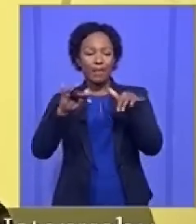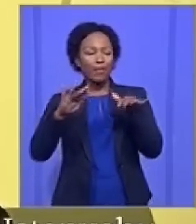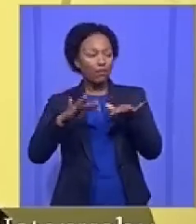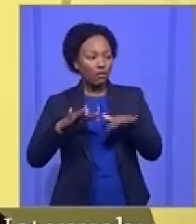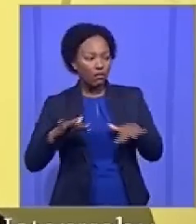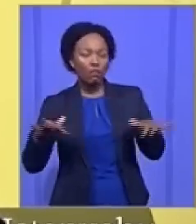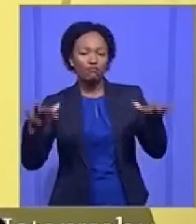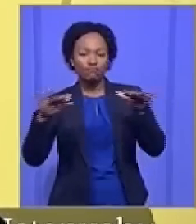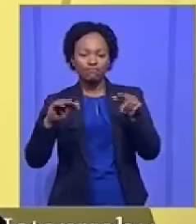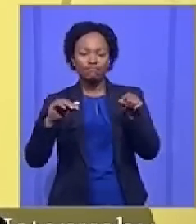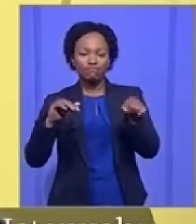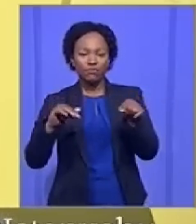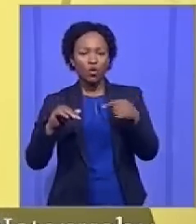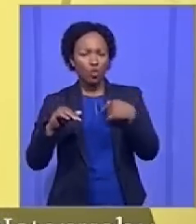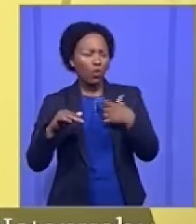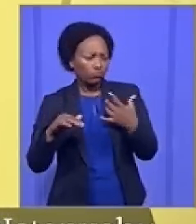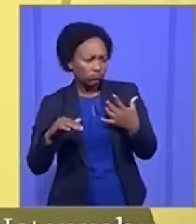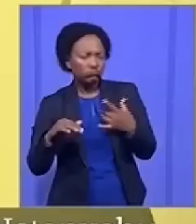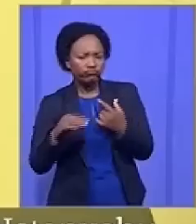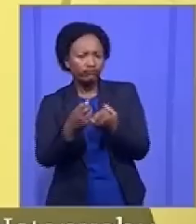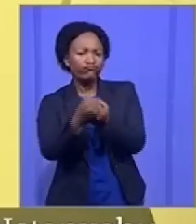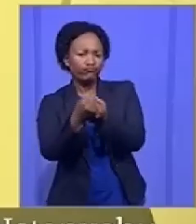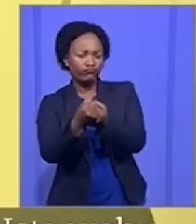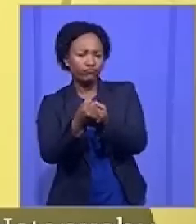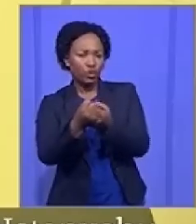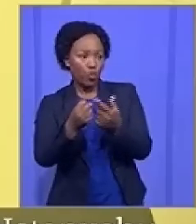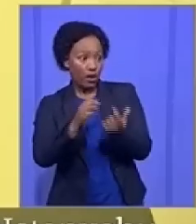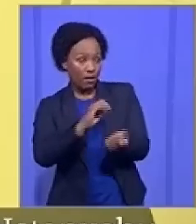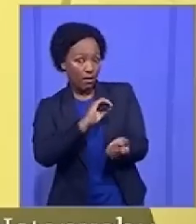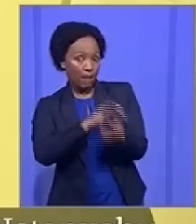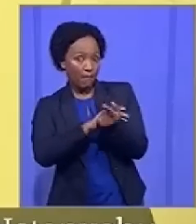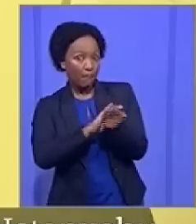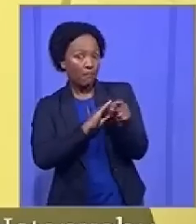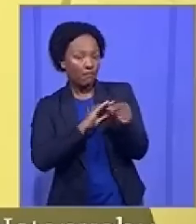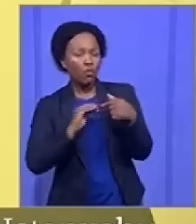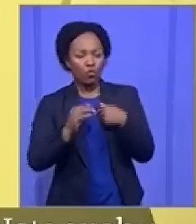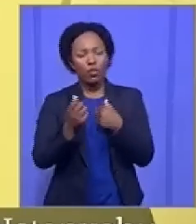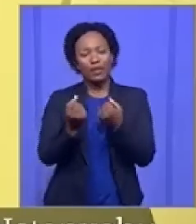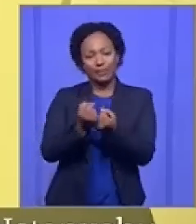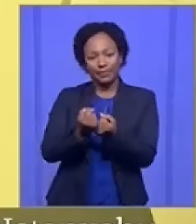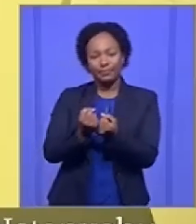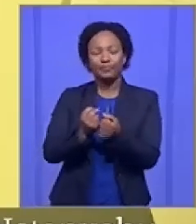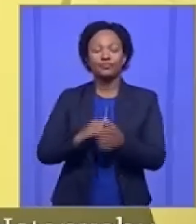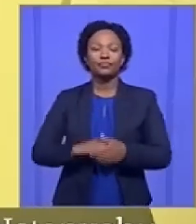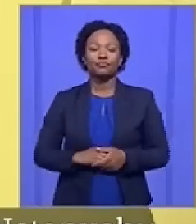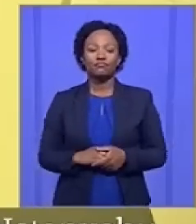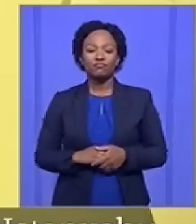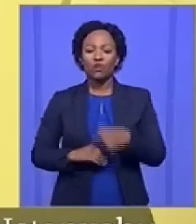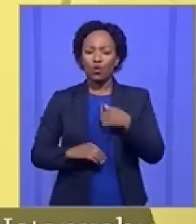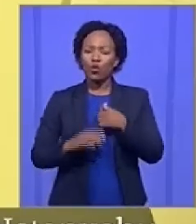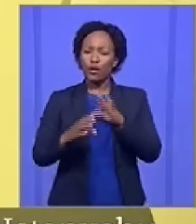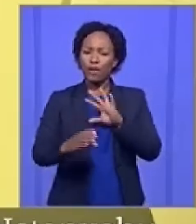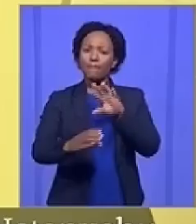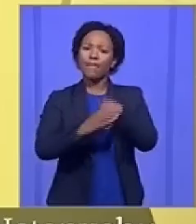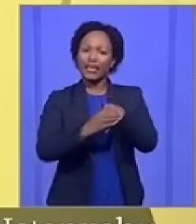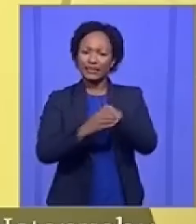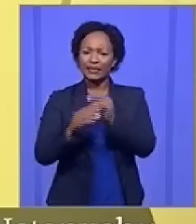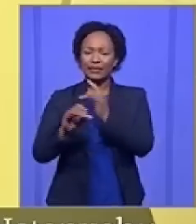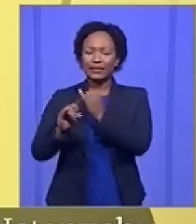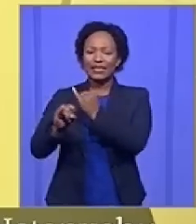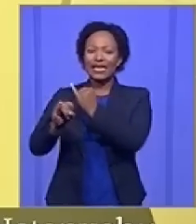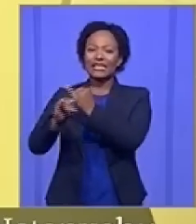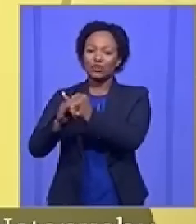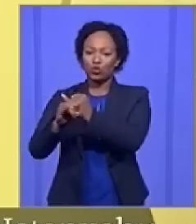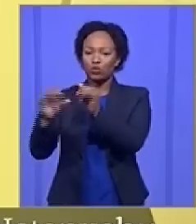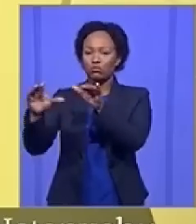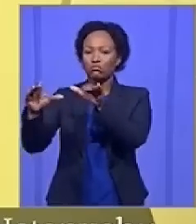citizens, we will applaud those measures as and when those measures are being taken. We are part of those institutions,